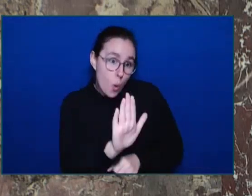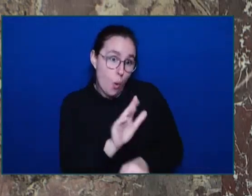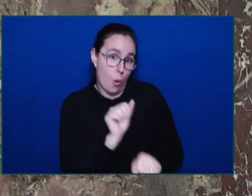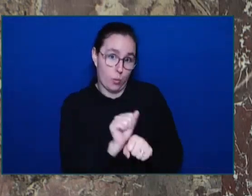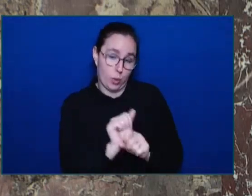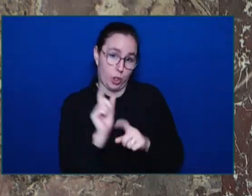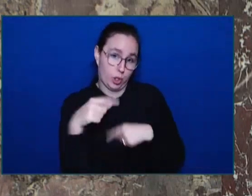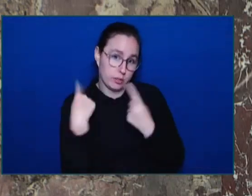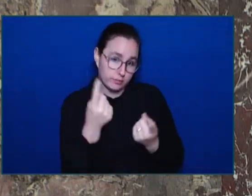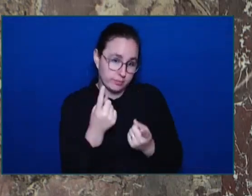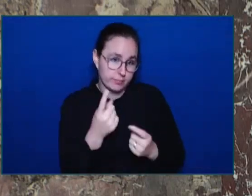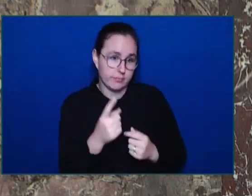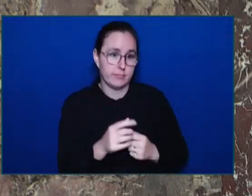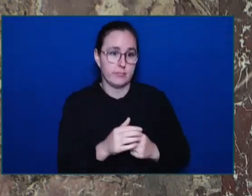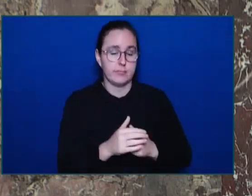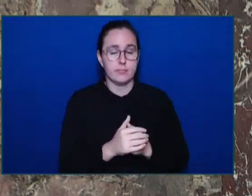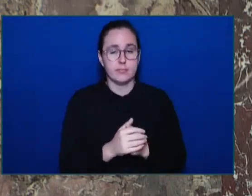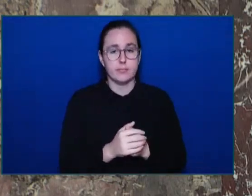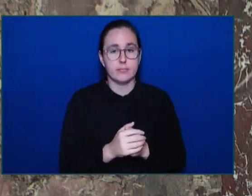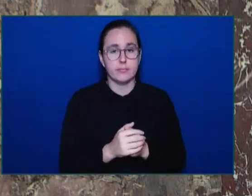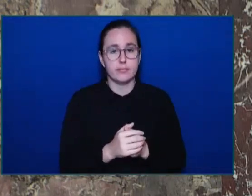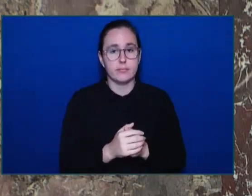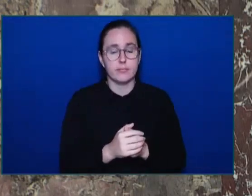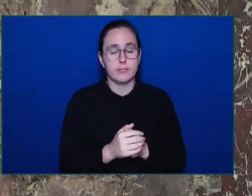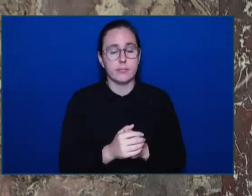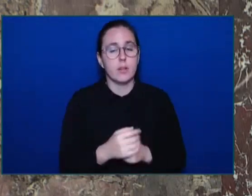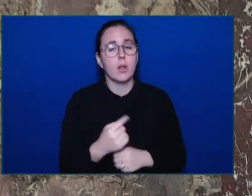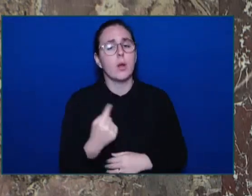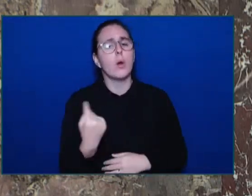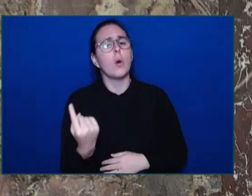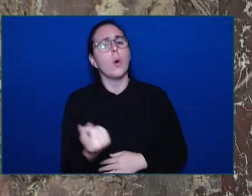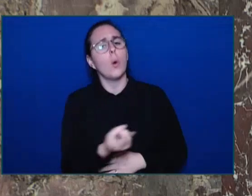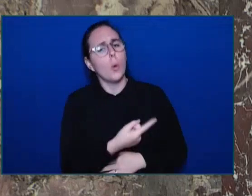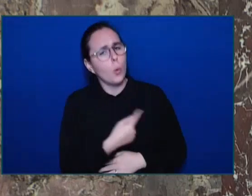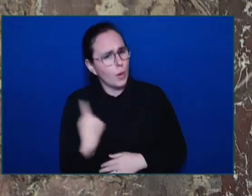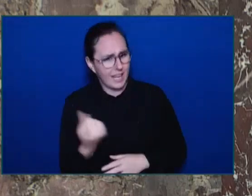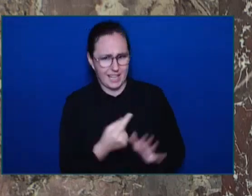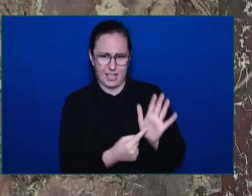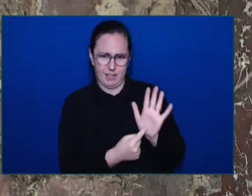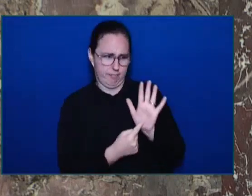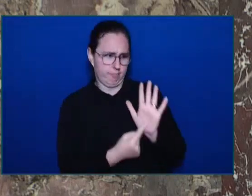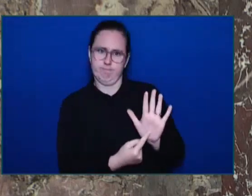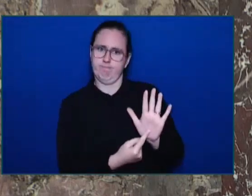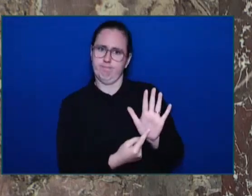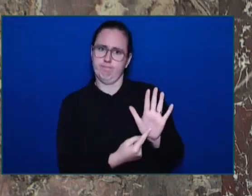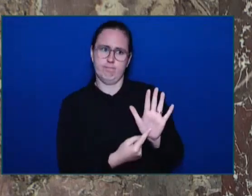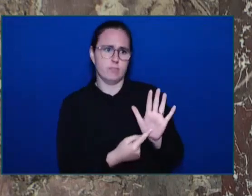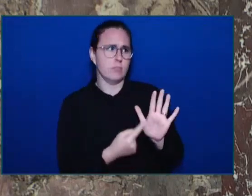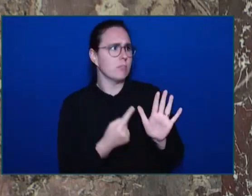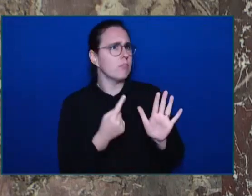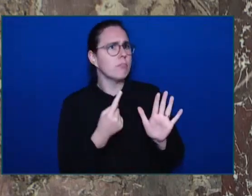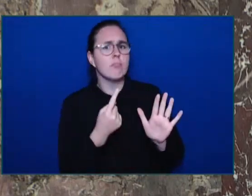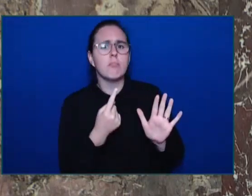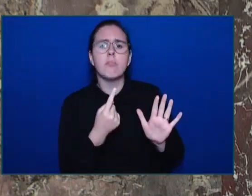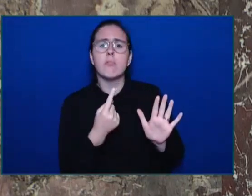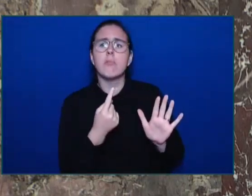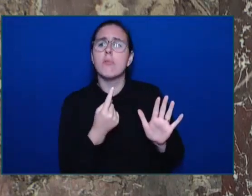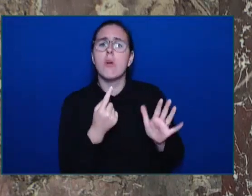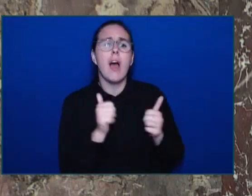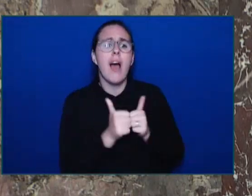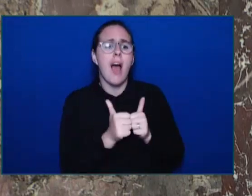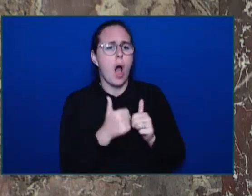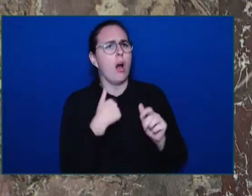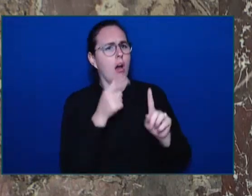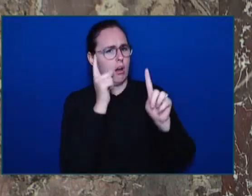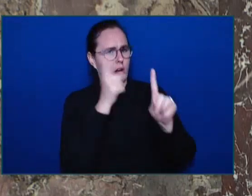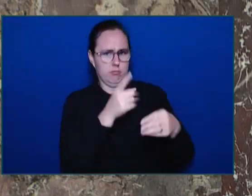stand for results for British Columbians, and it doesn't matter what the issue is. On healthcare, we have 482 more family doctors in the province